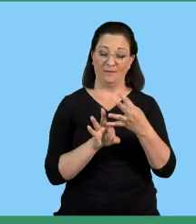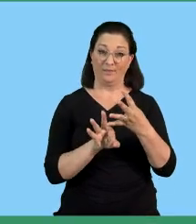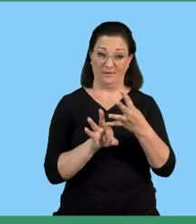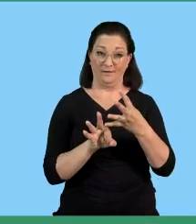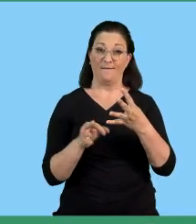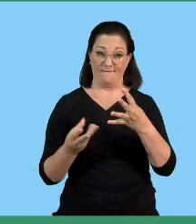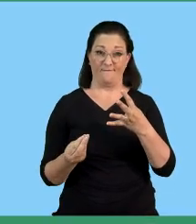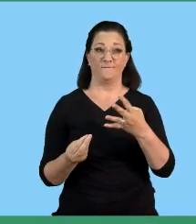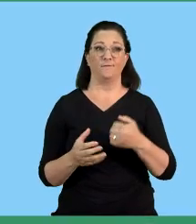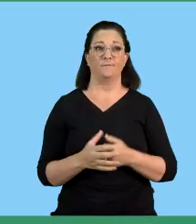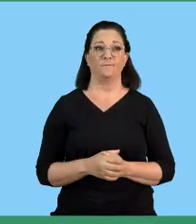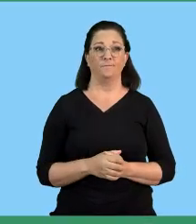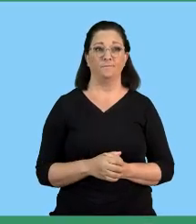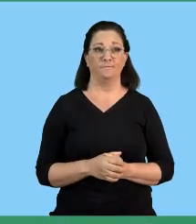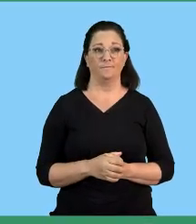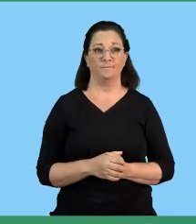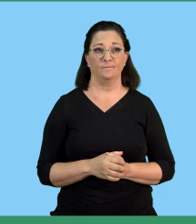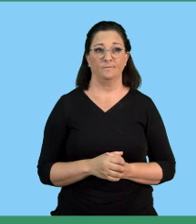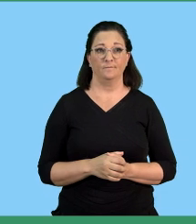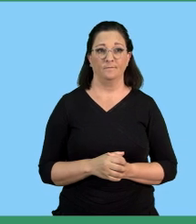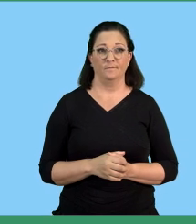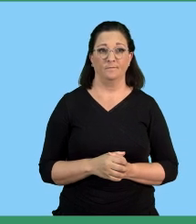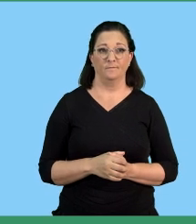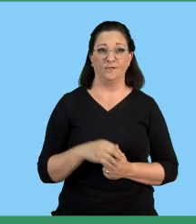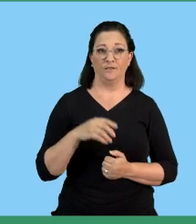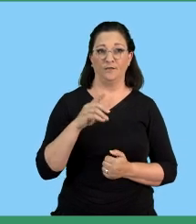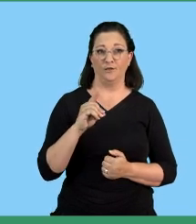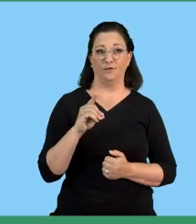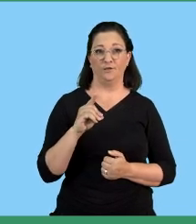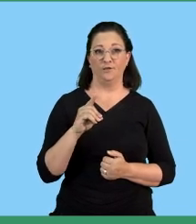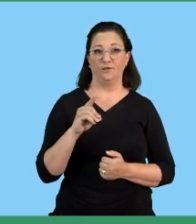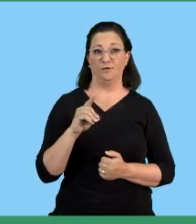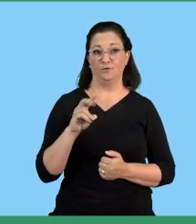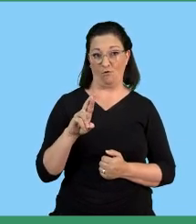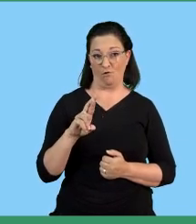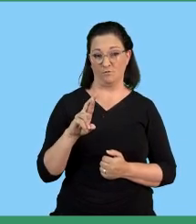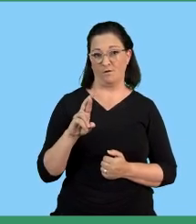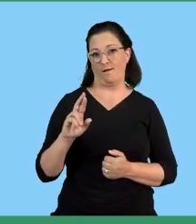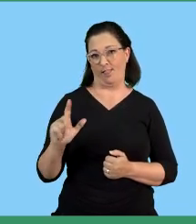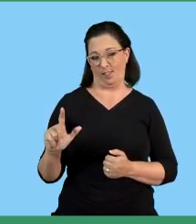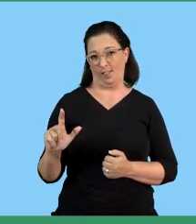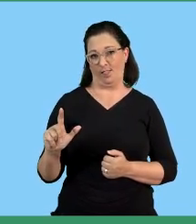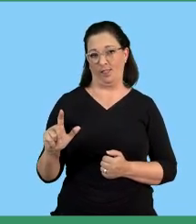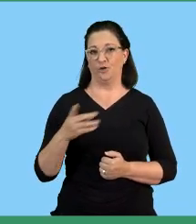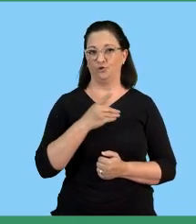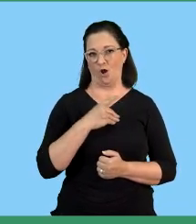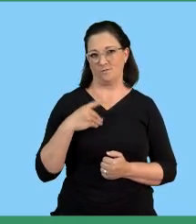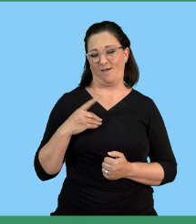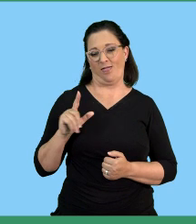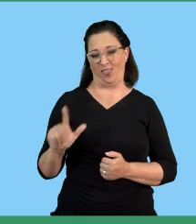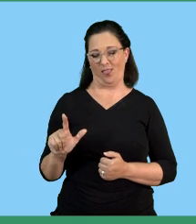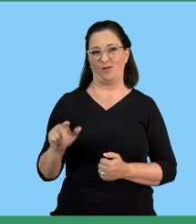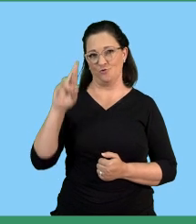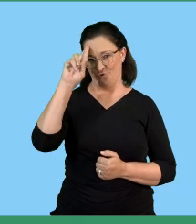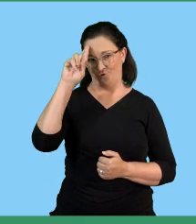We've got 3 of them. I normally say it's Dr. L, so which is DRL. So also with